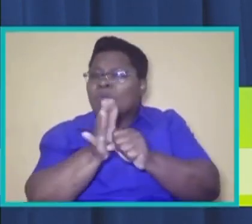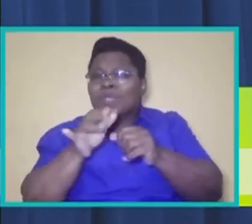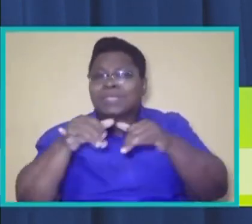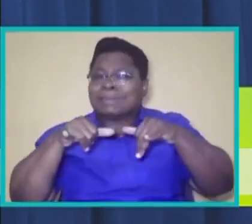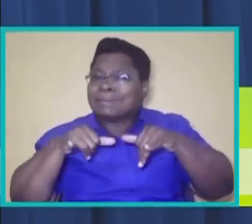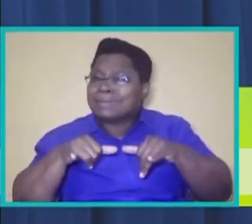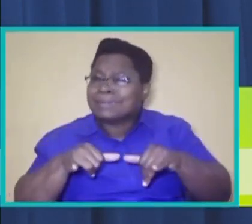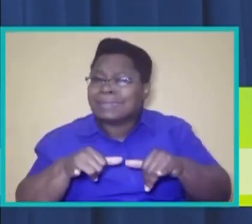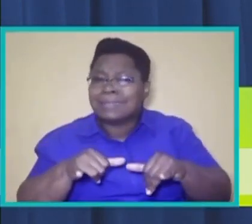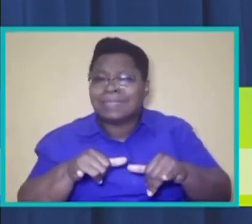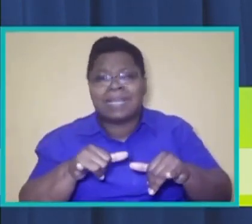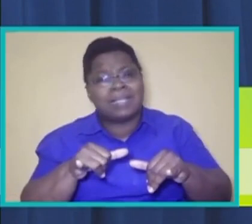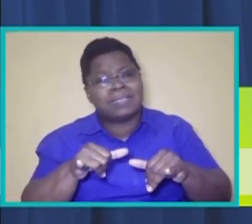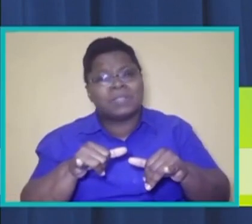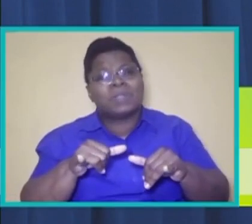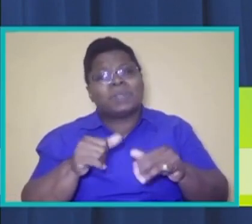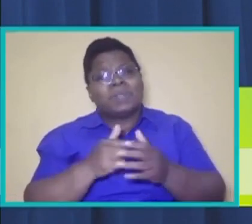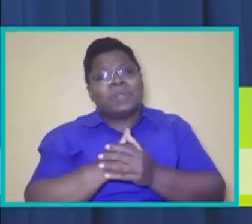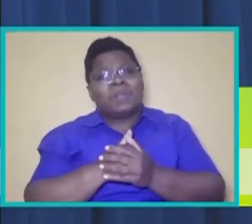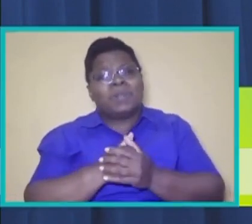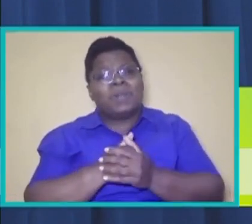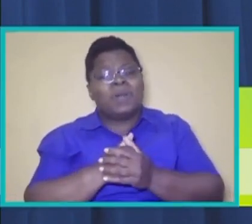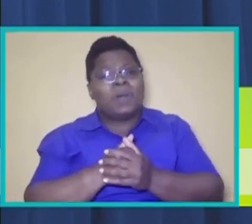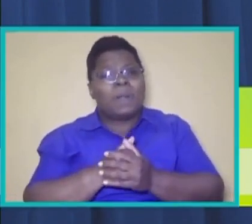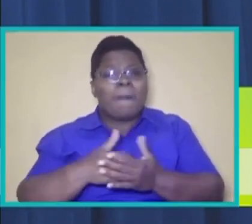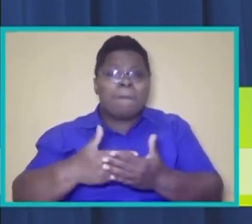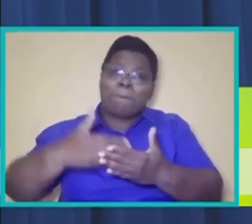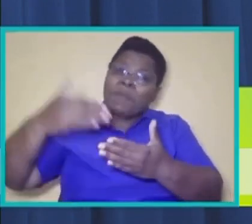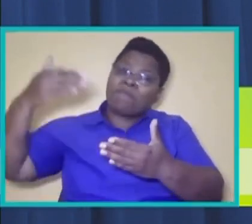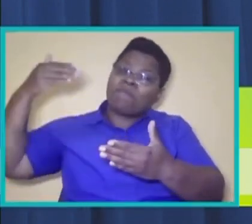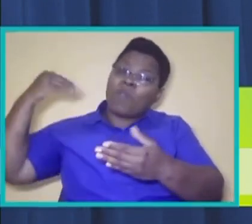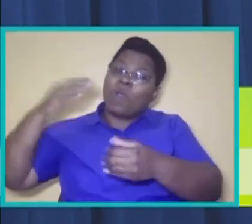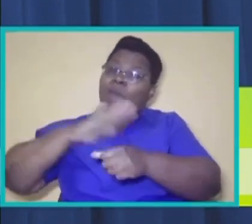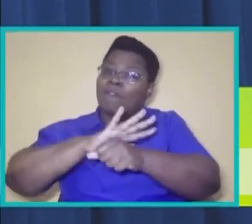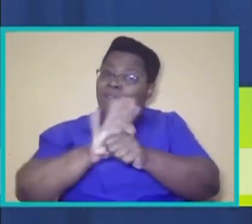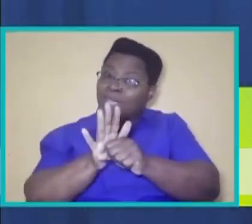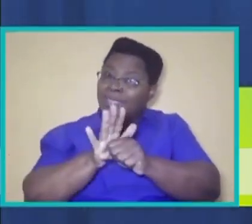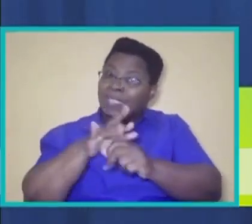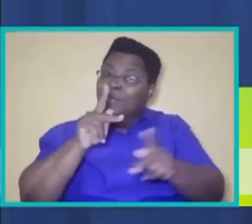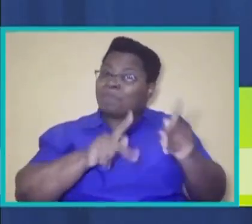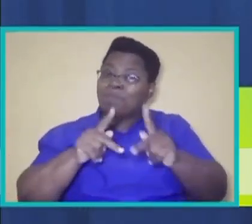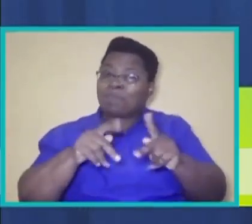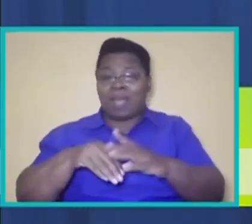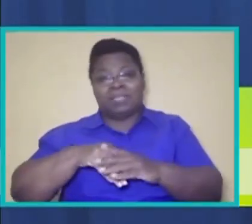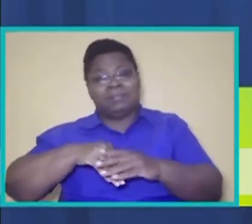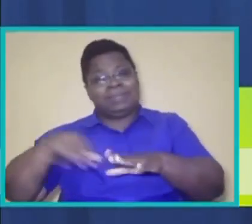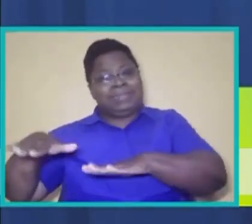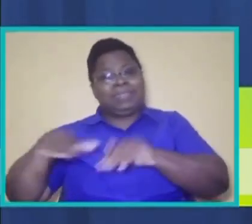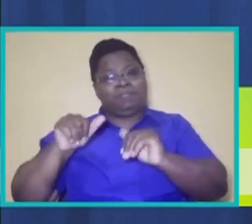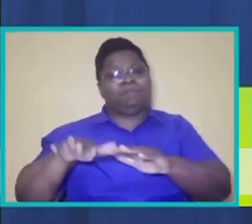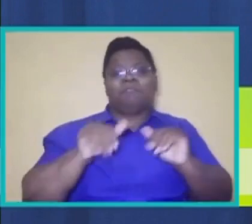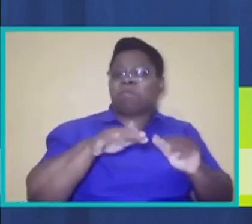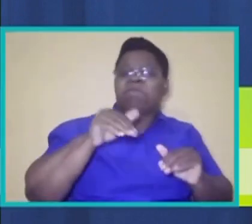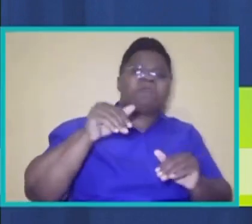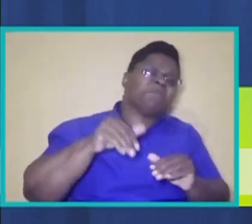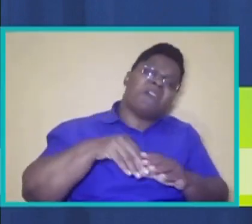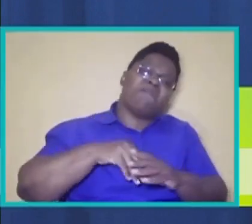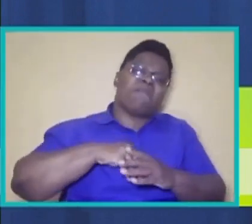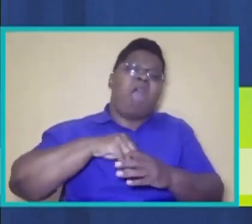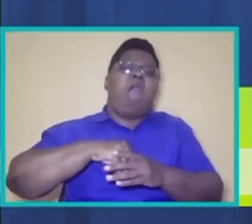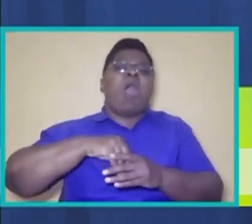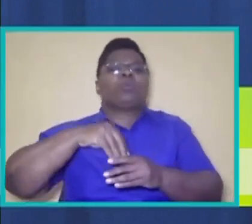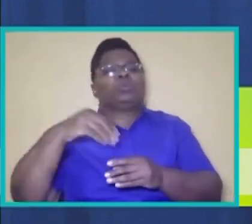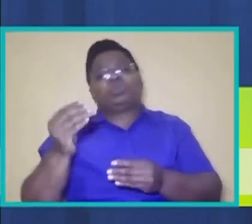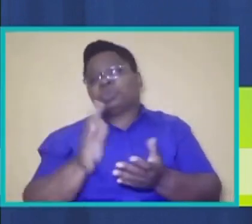then there were school dropouts, and imagine now, since a lot of children